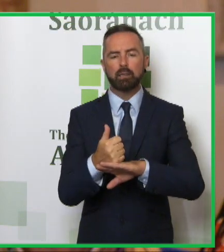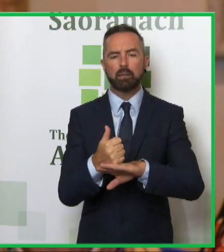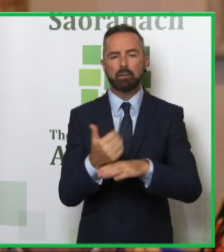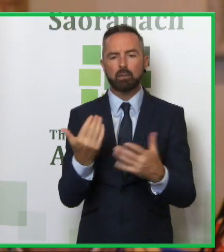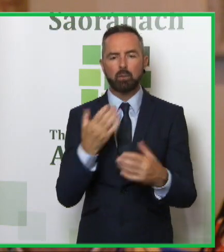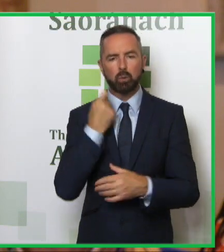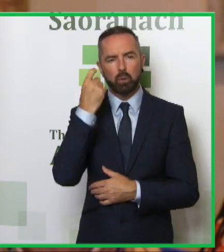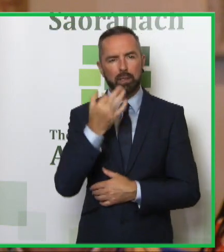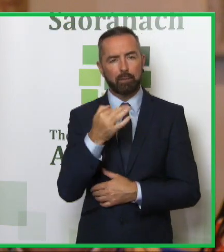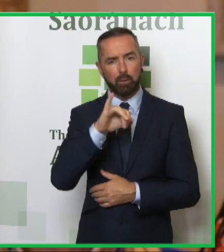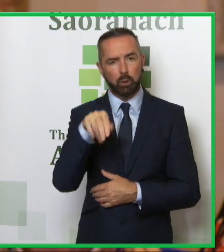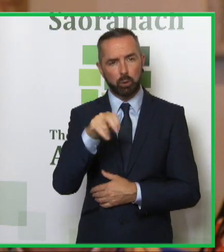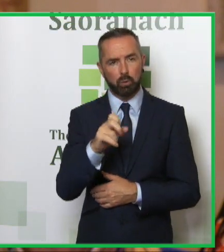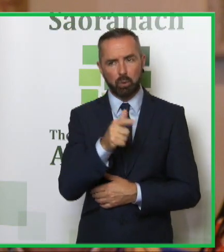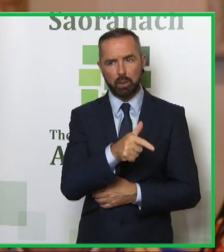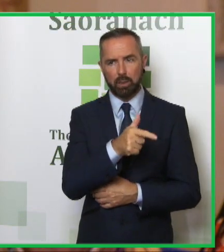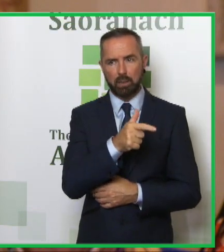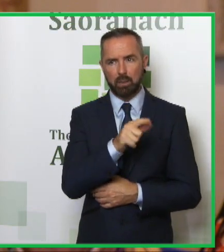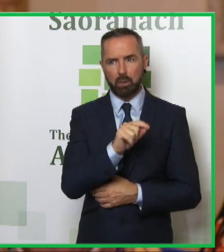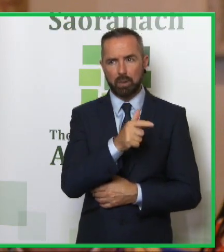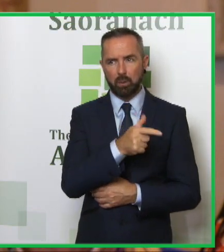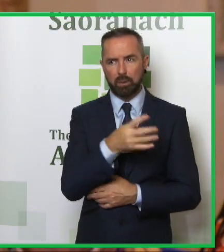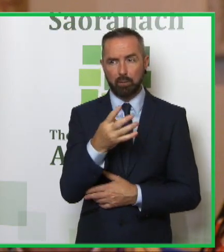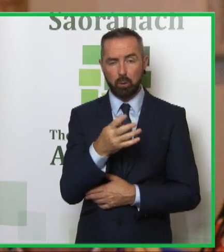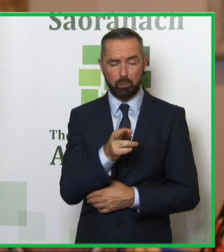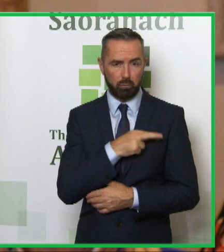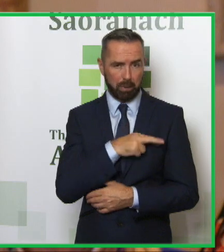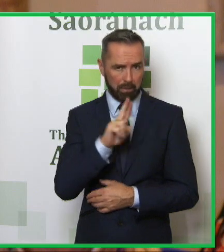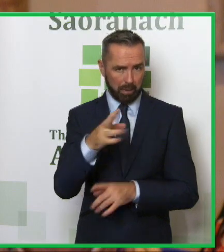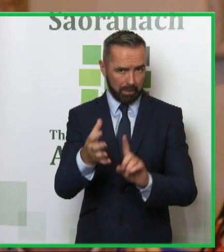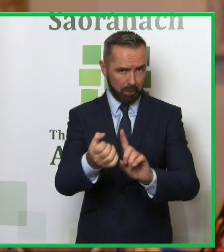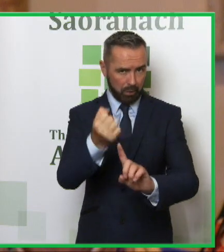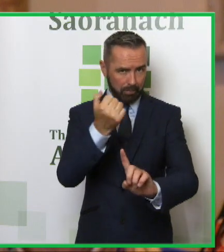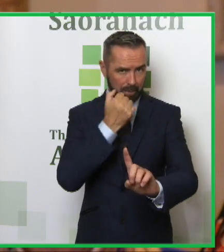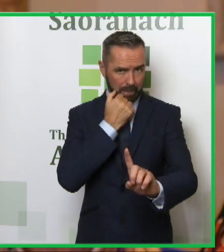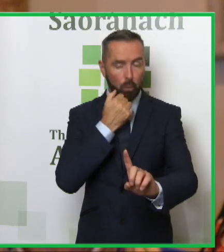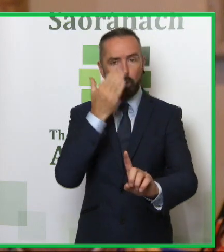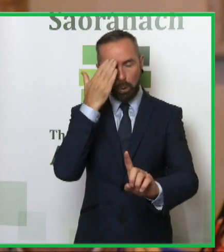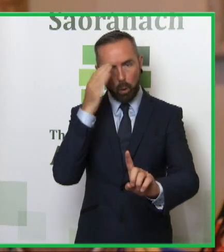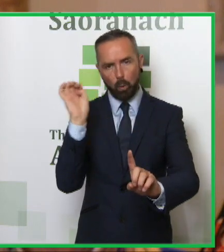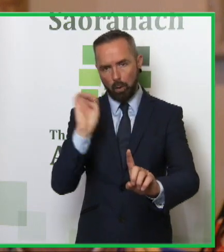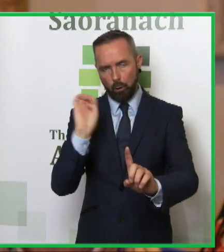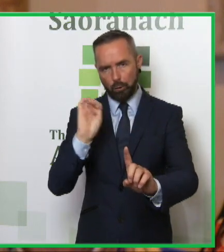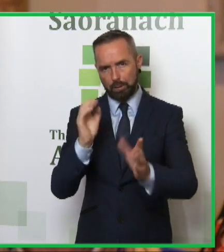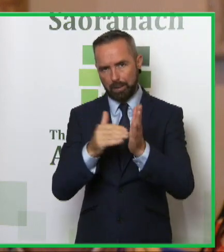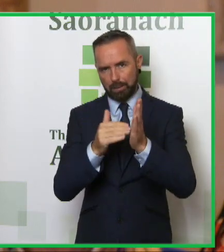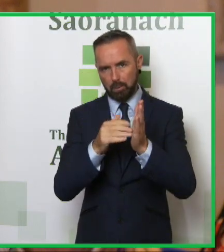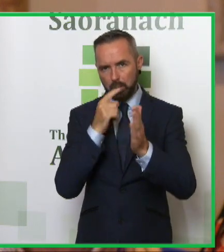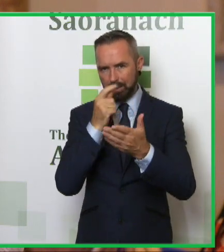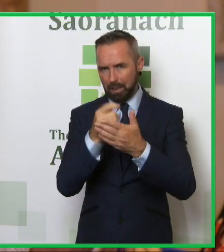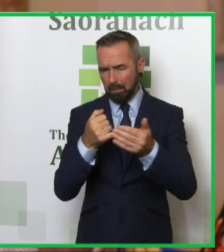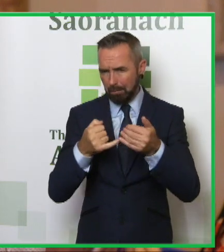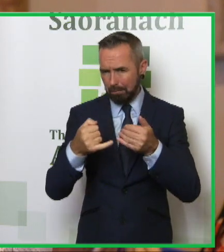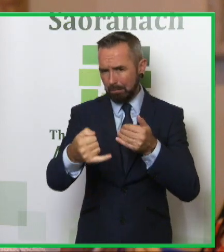June 24 is a realistic date. It does show our need for urgency, but in terms of the likely timelines, is